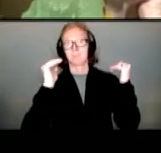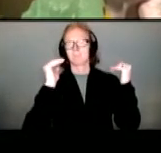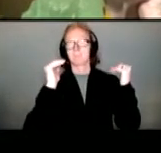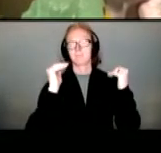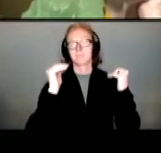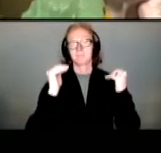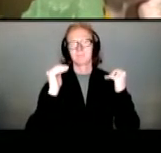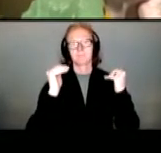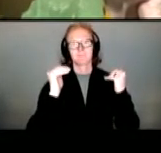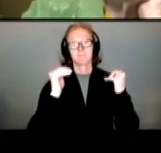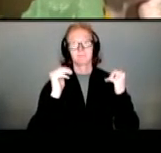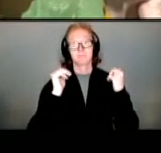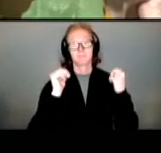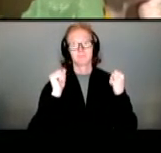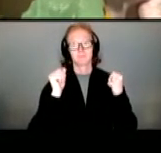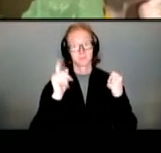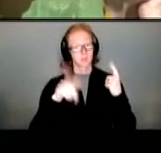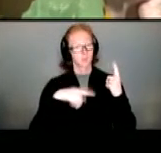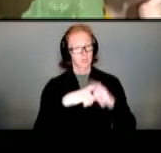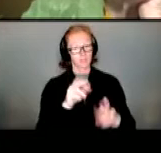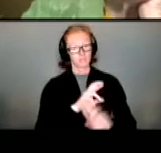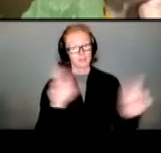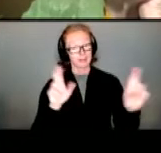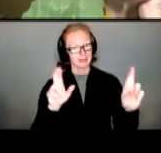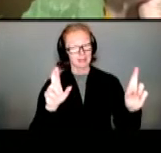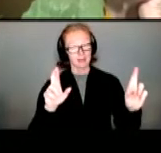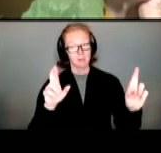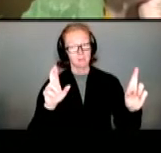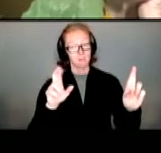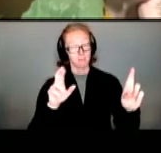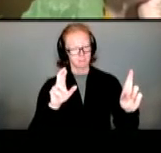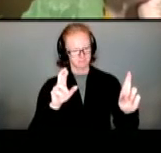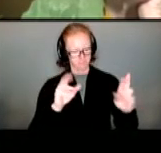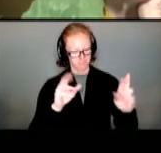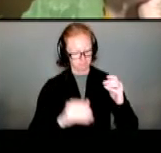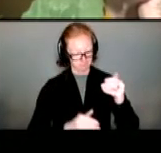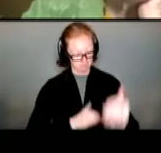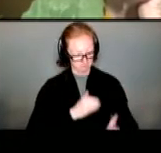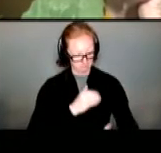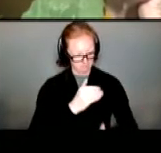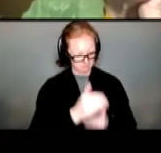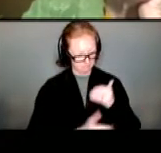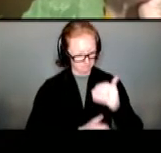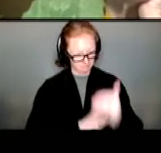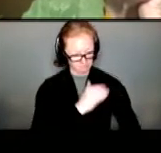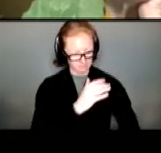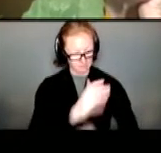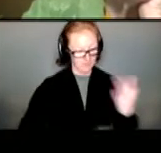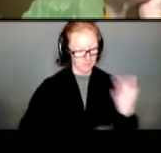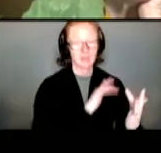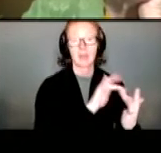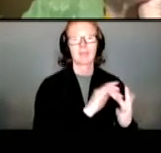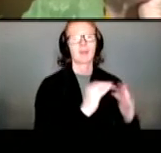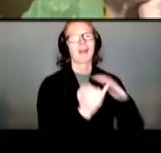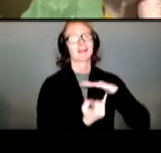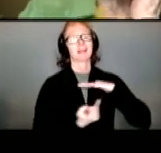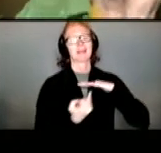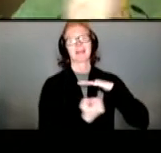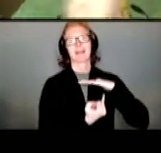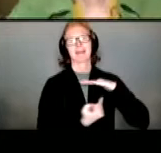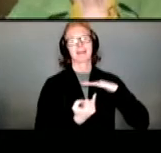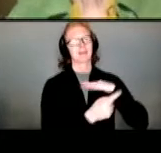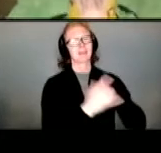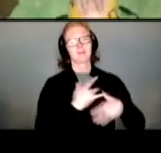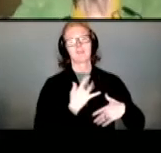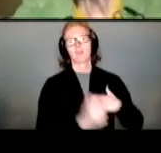when the rubber meets the road on the pavement, that we're reaching out to people who are so isolated and so